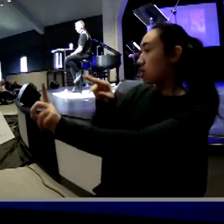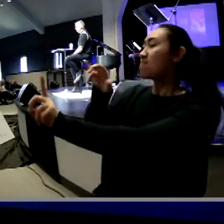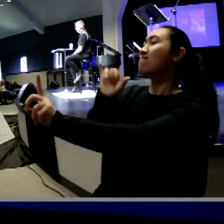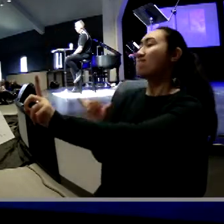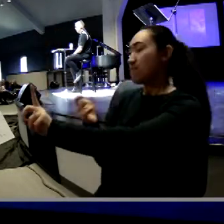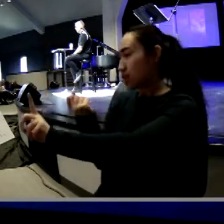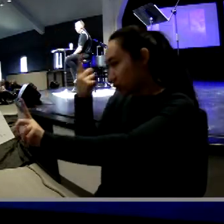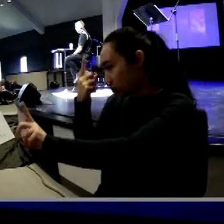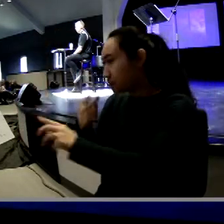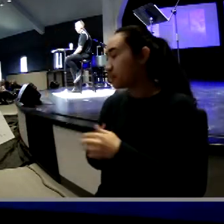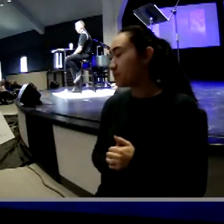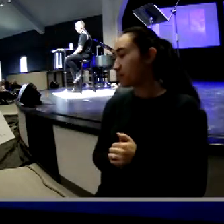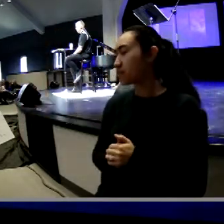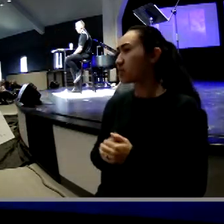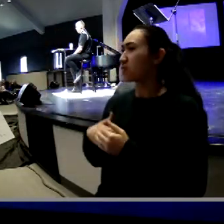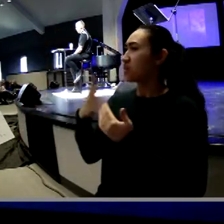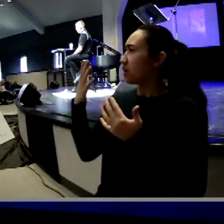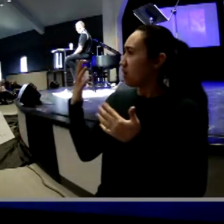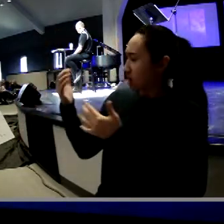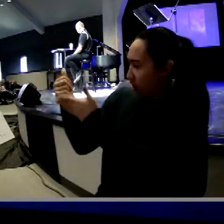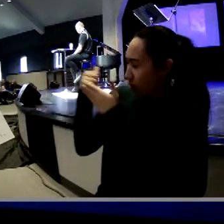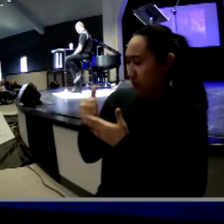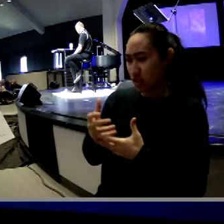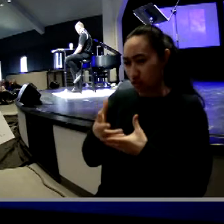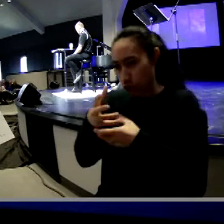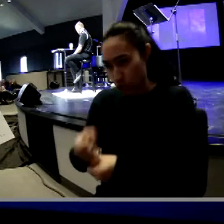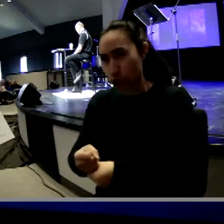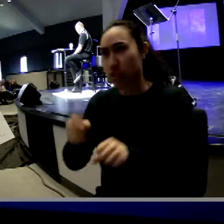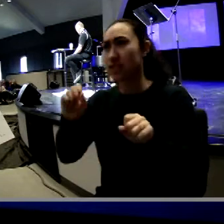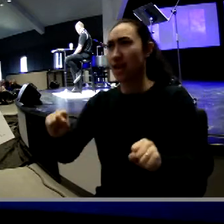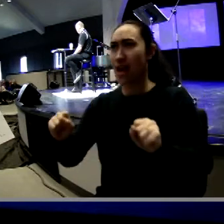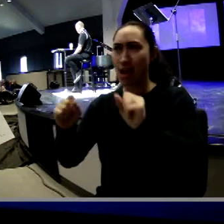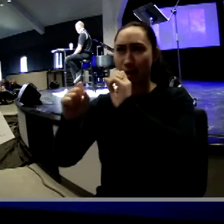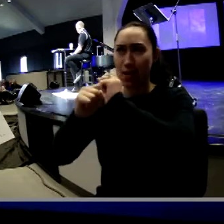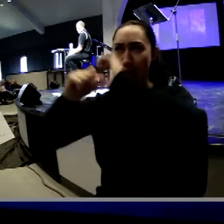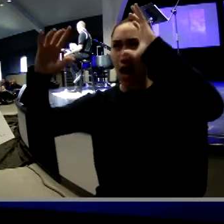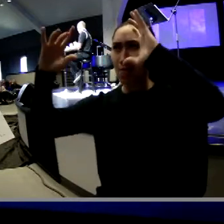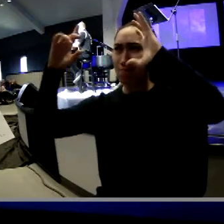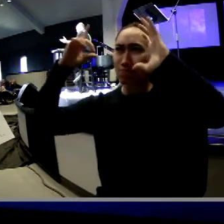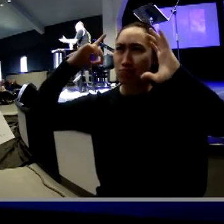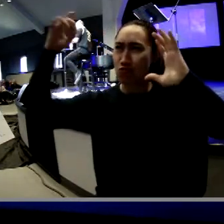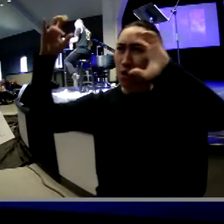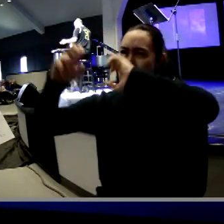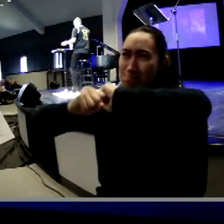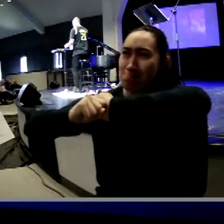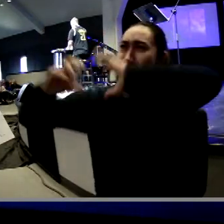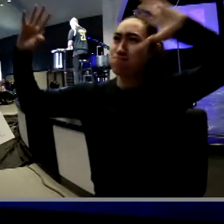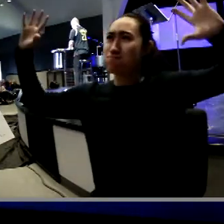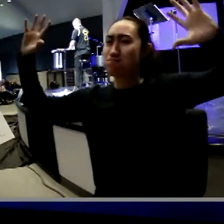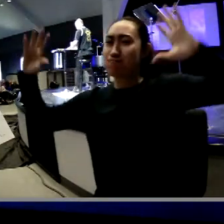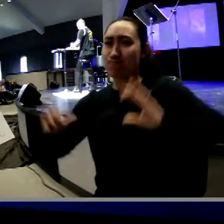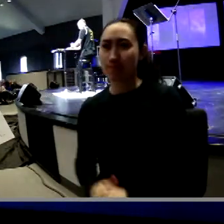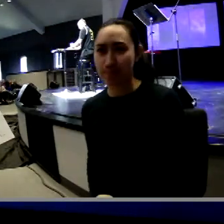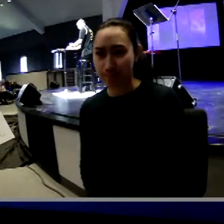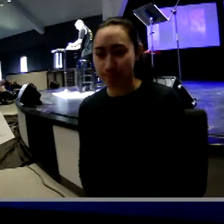big. In Jesus' name, amen. All right, as an artist, I'm going to go through